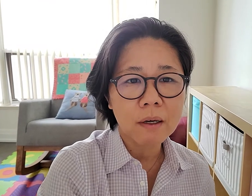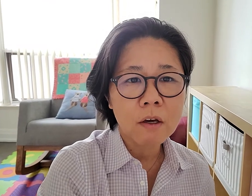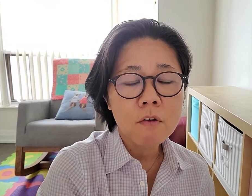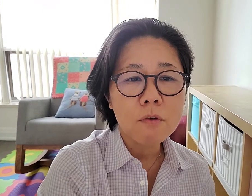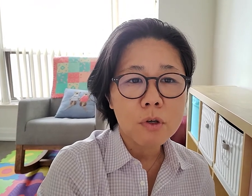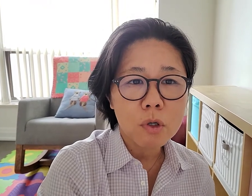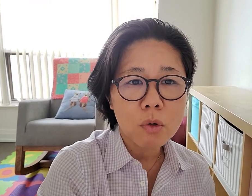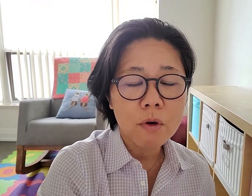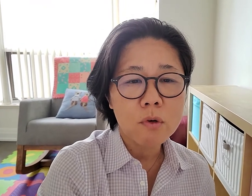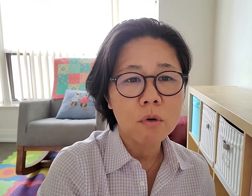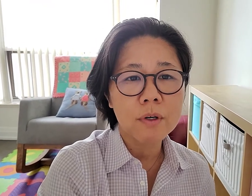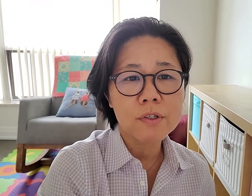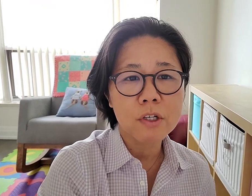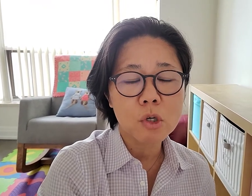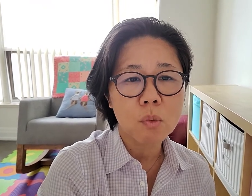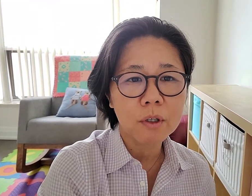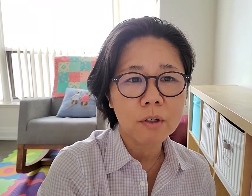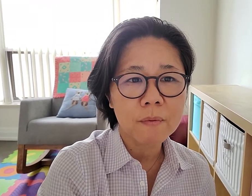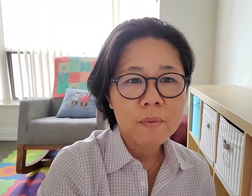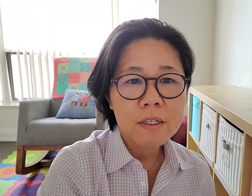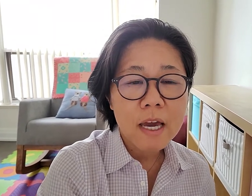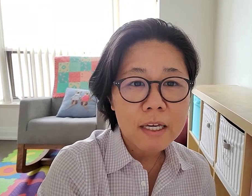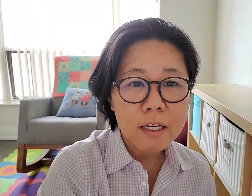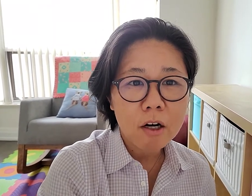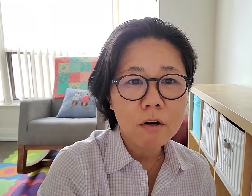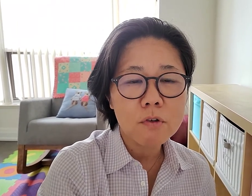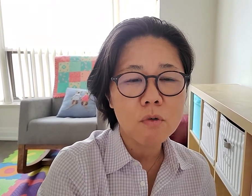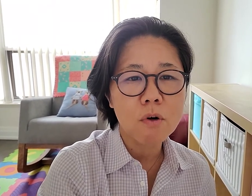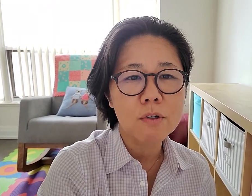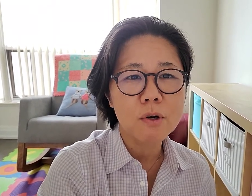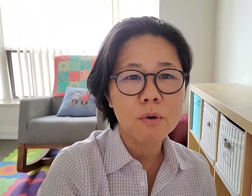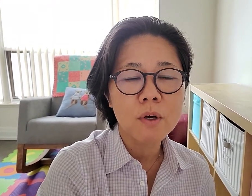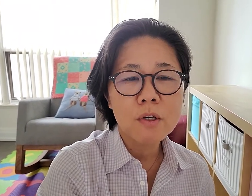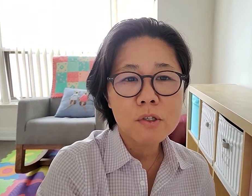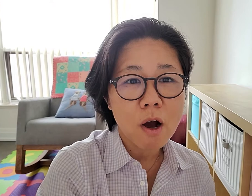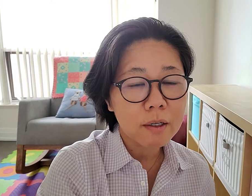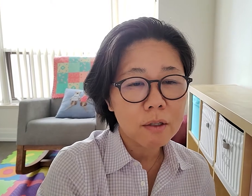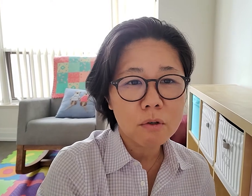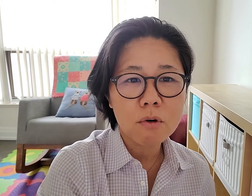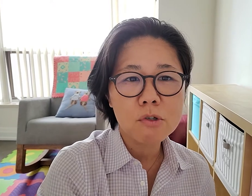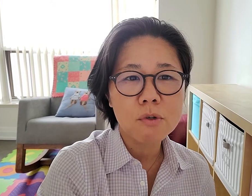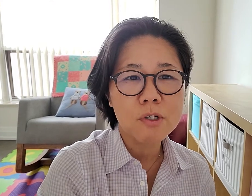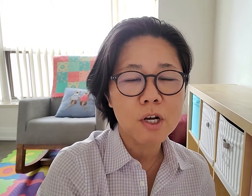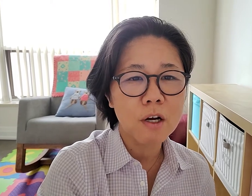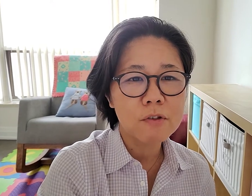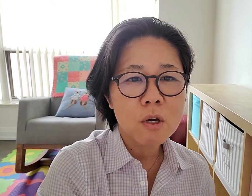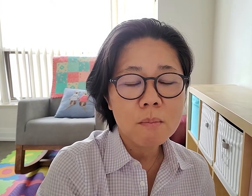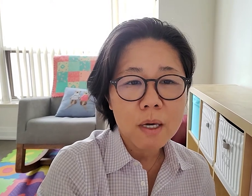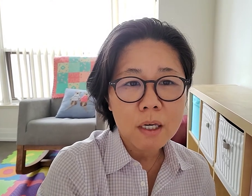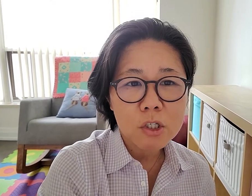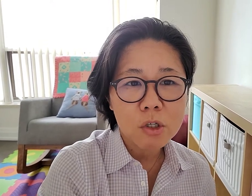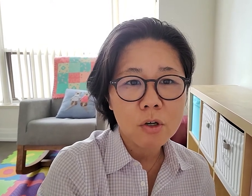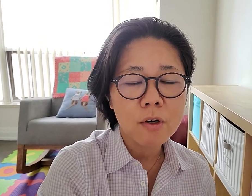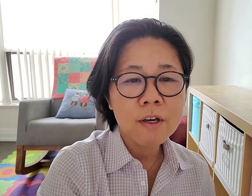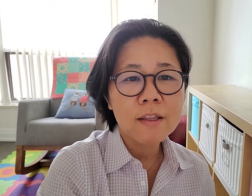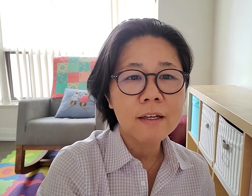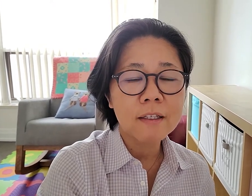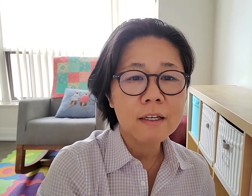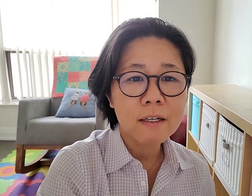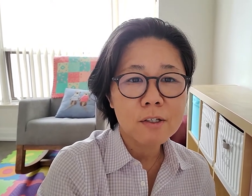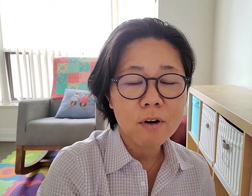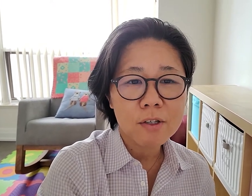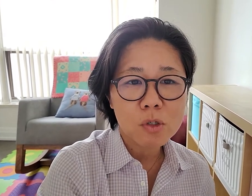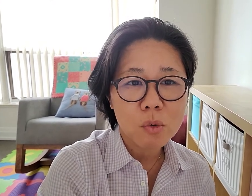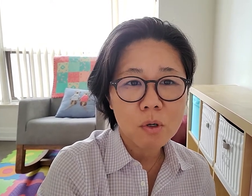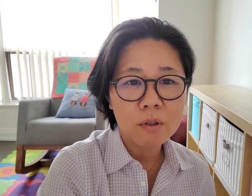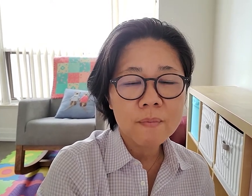it's been like for you if you are an essential worker, taking care of Toronto, stocking the grocery shelves, making sure that